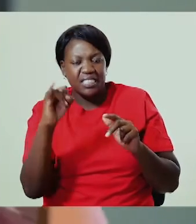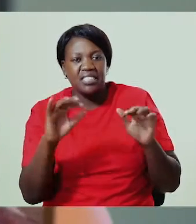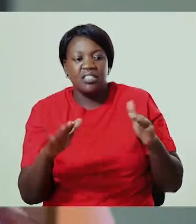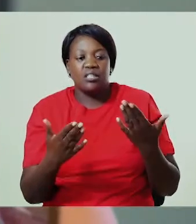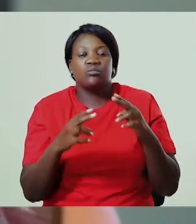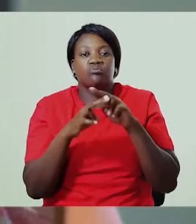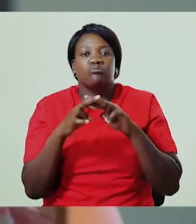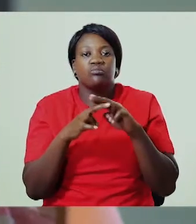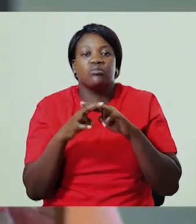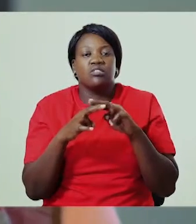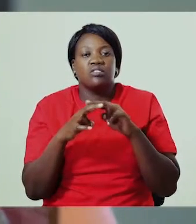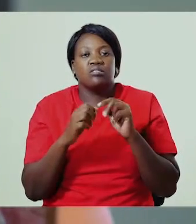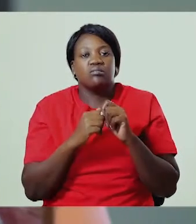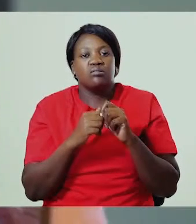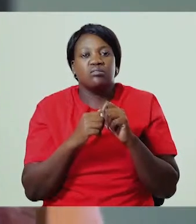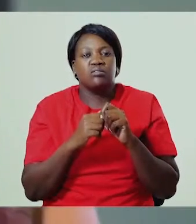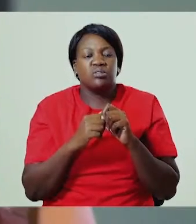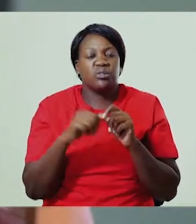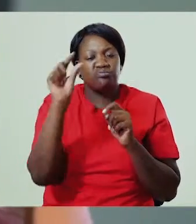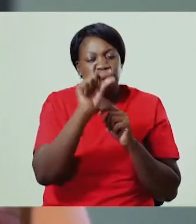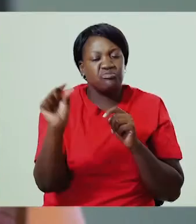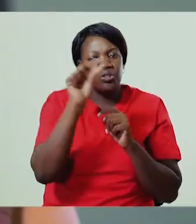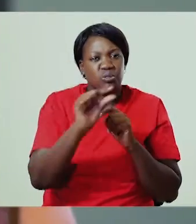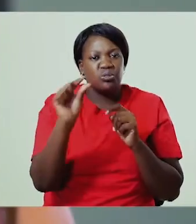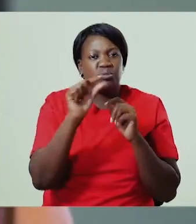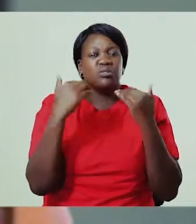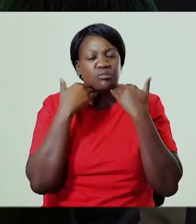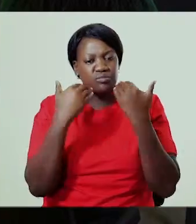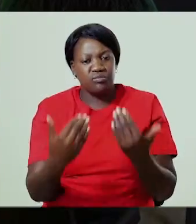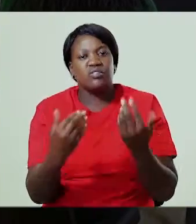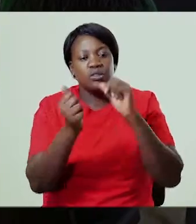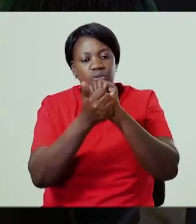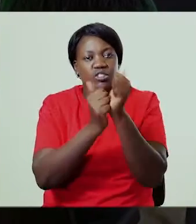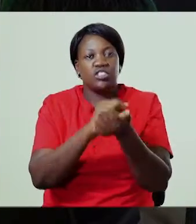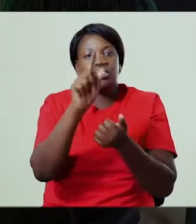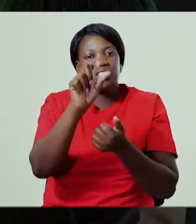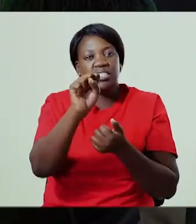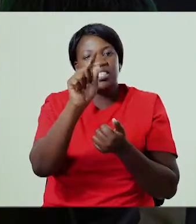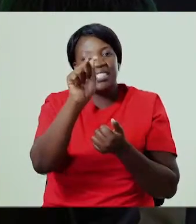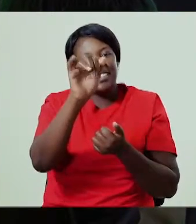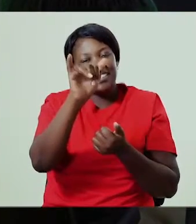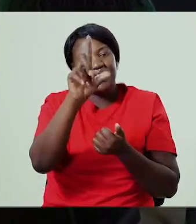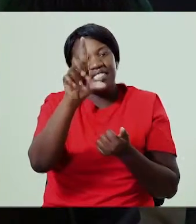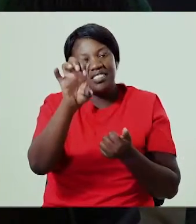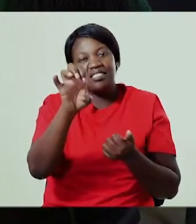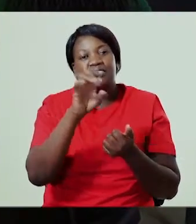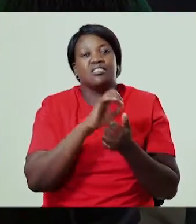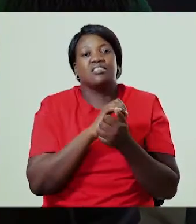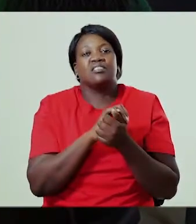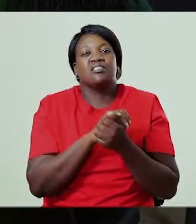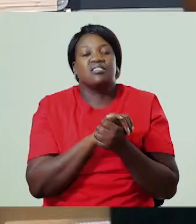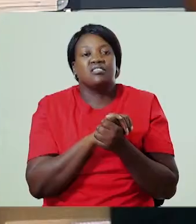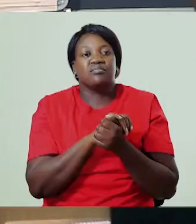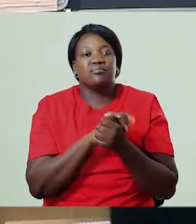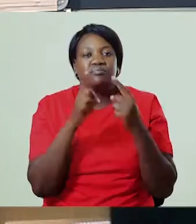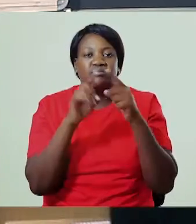it is the word choice and language usage of the writer which determines the style. Is it formal or informal, literal or